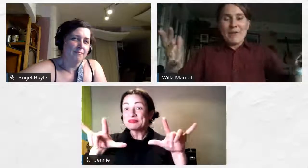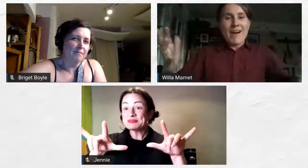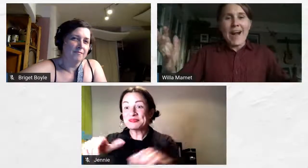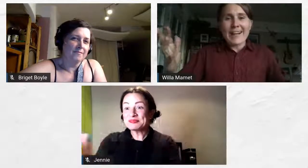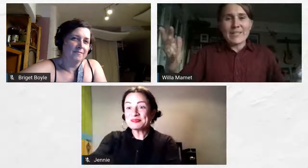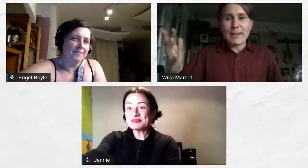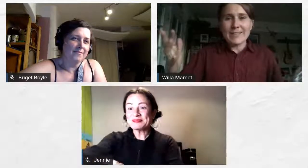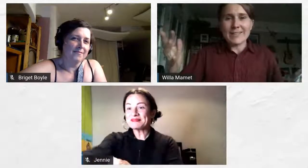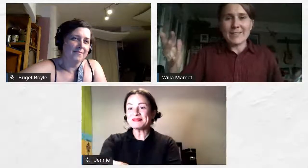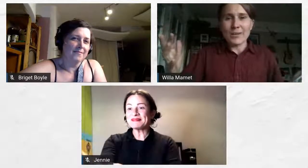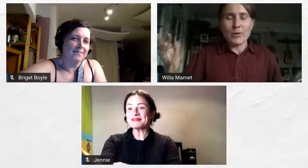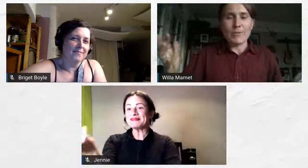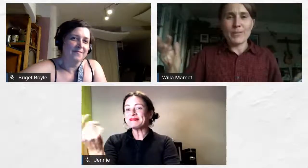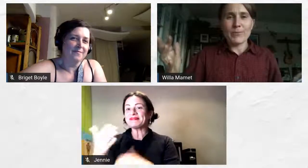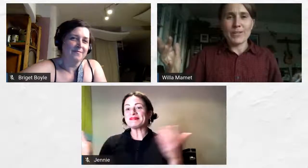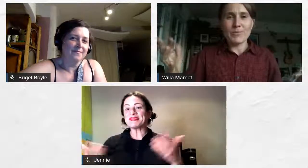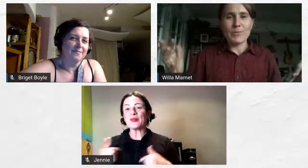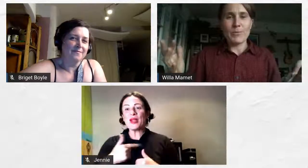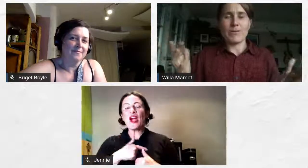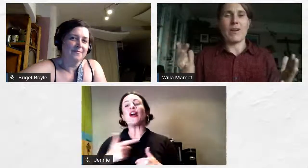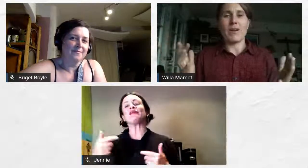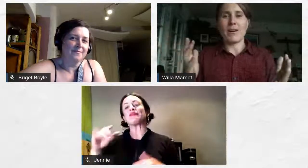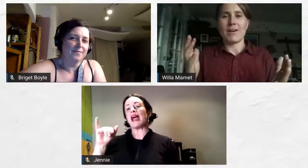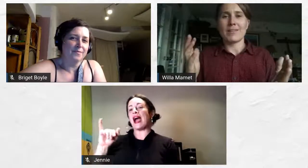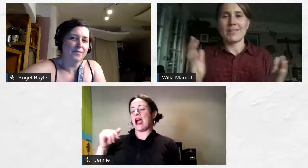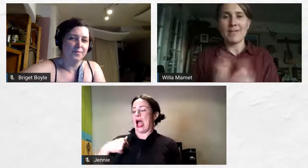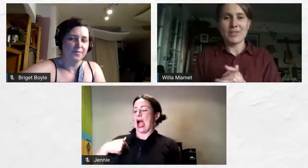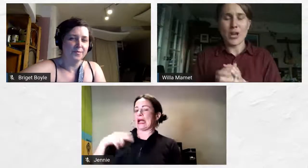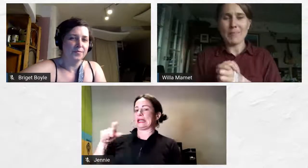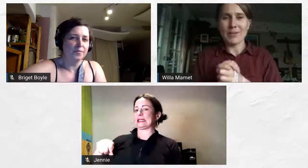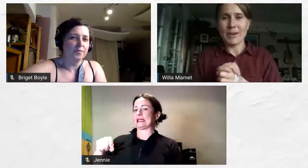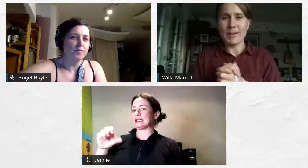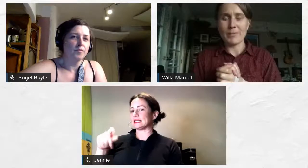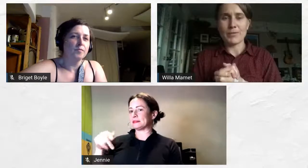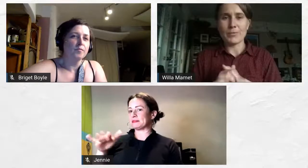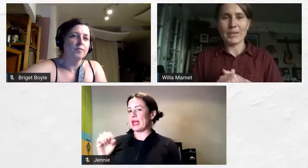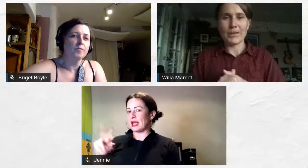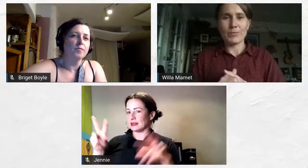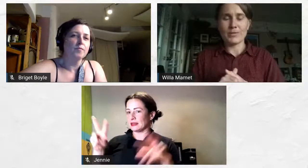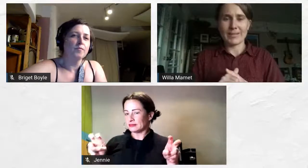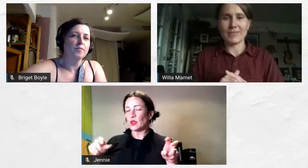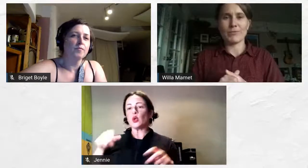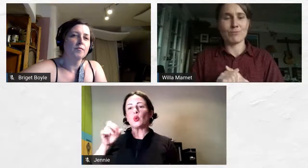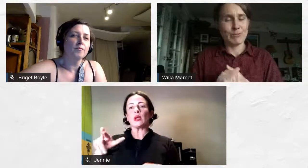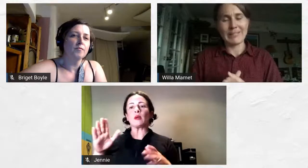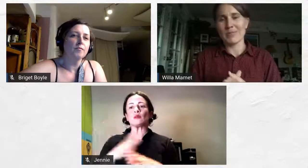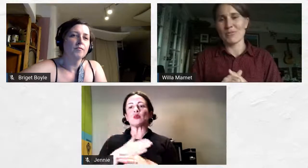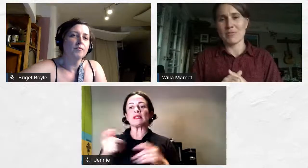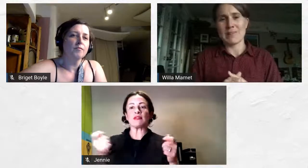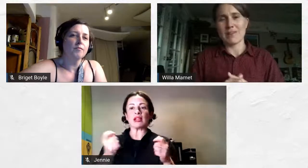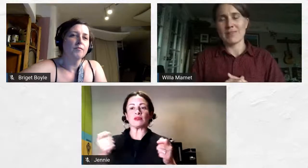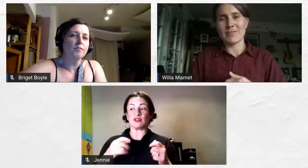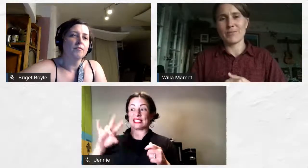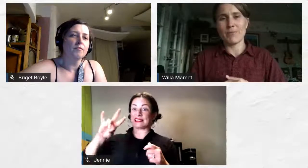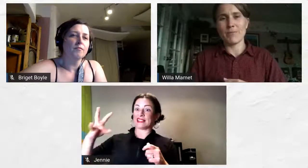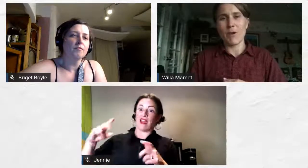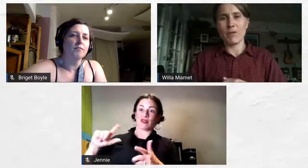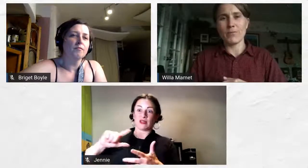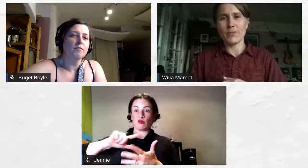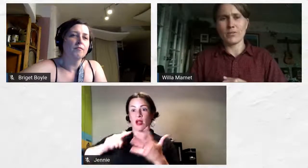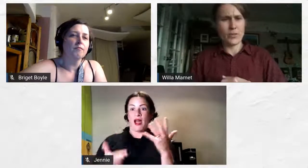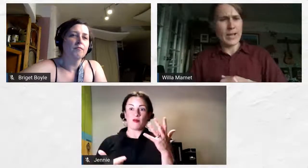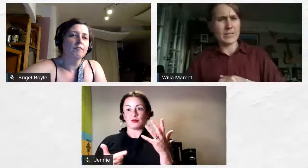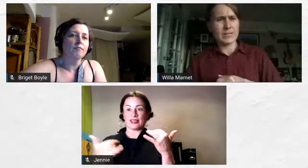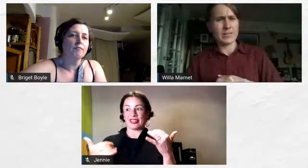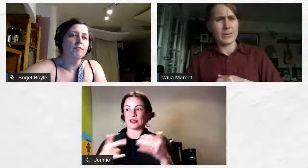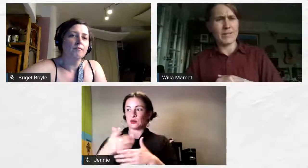here we are. I Need Space is a queer music festival. We've got our 7th chapter coming up this weekend with 6 really extraordinary artists from all over